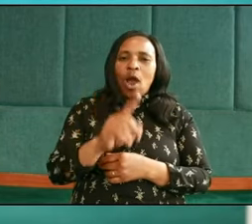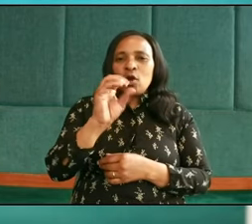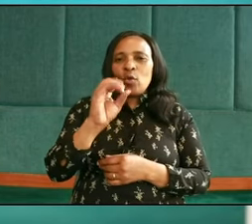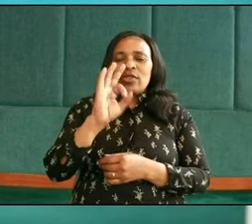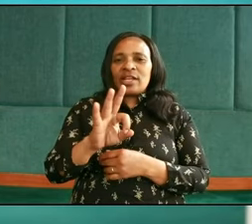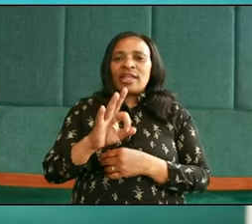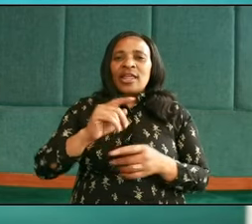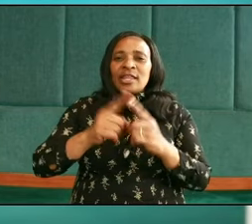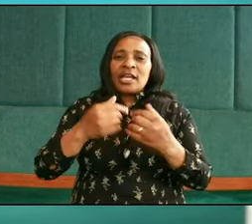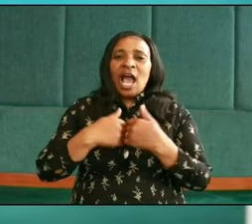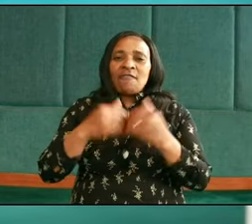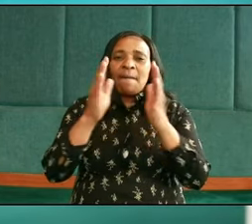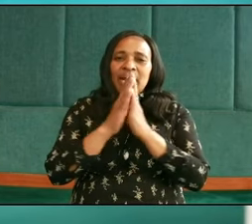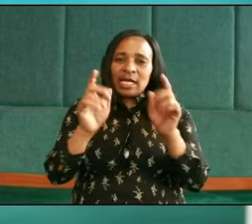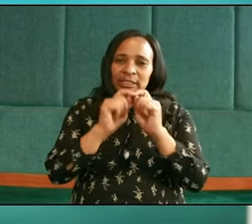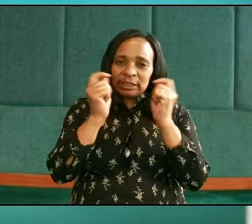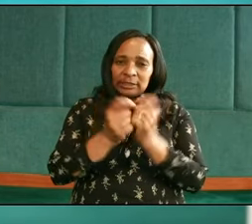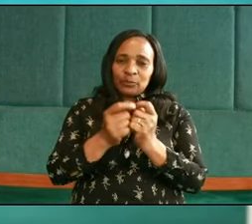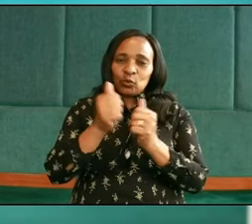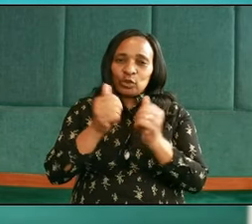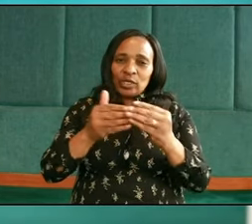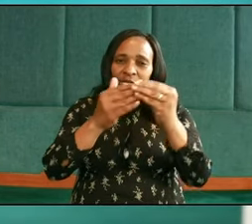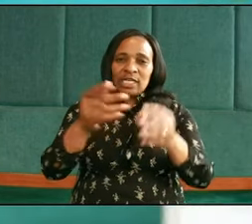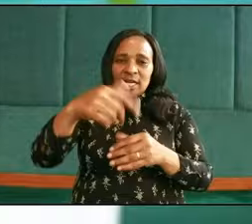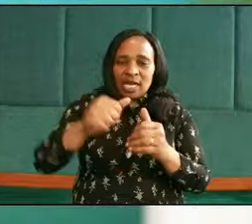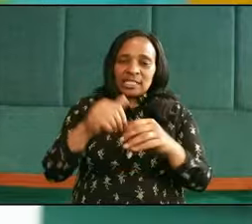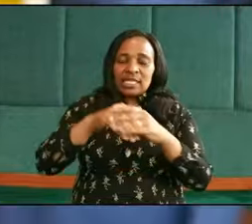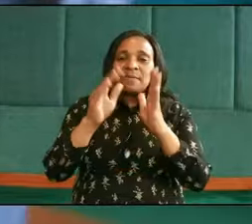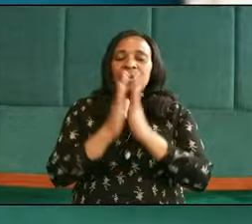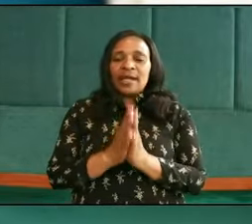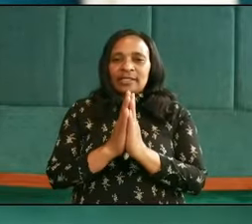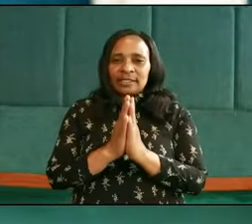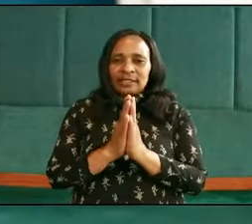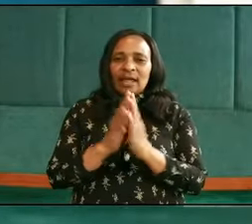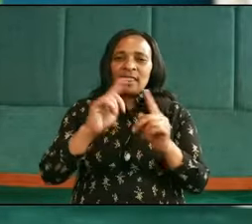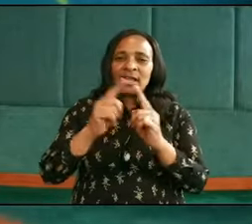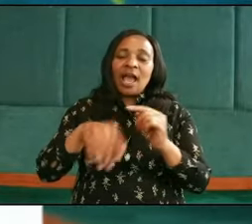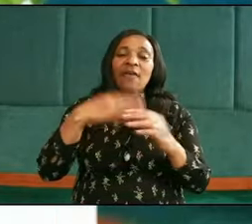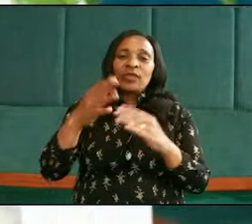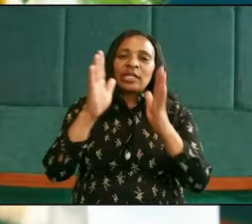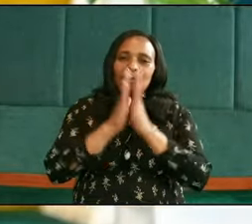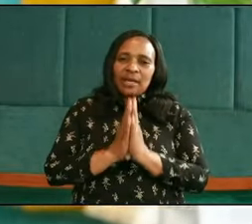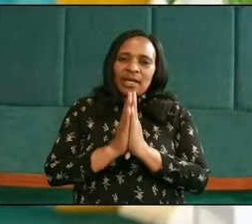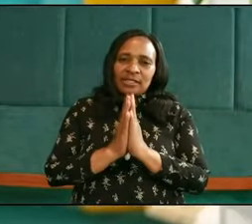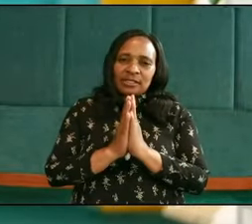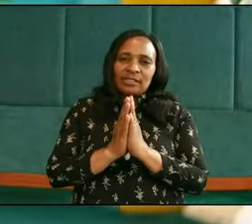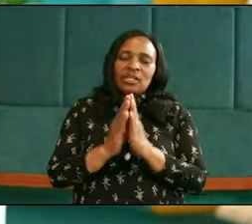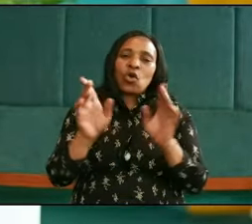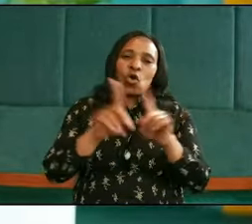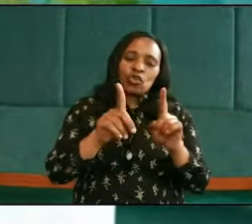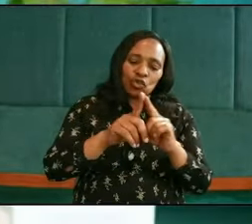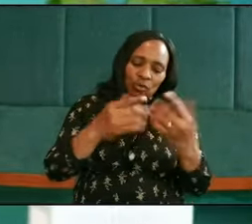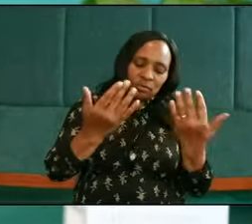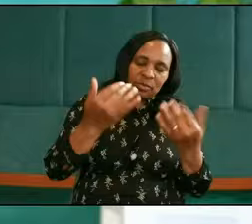song, then we will have a prayer team that will lead us in prayers. Then after those prayers, I will also offer